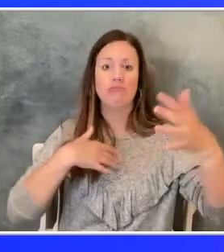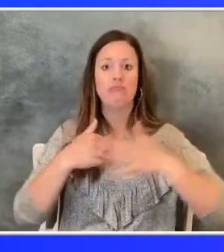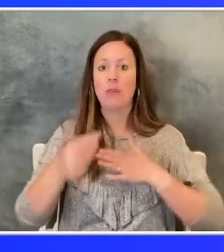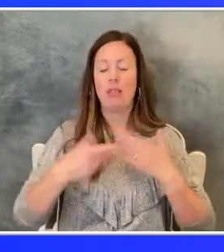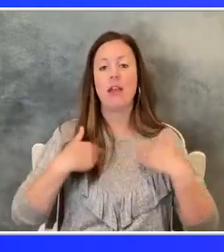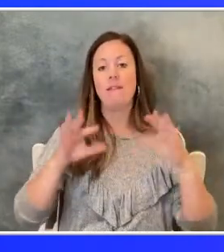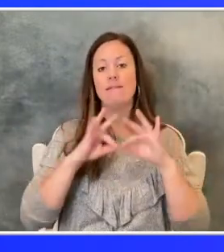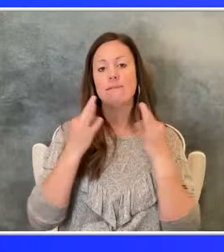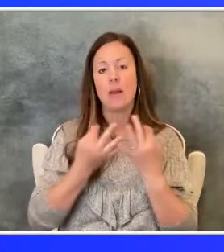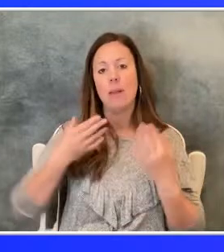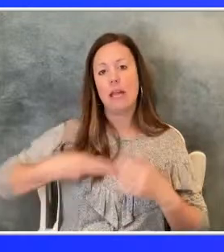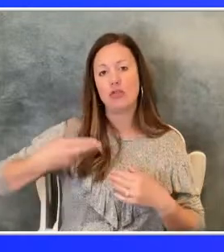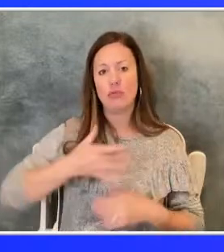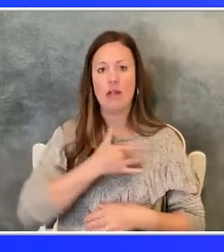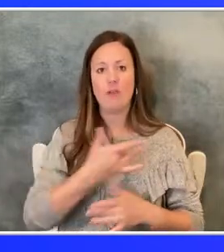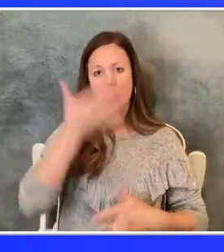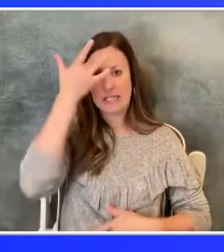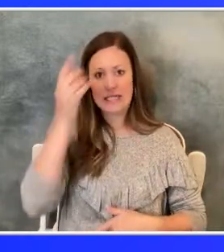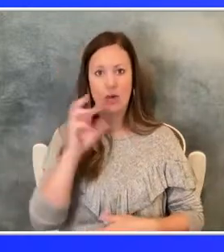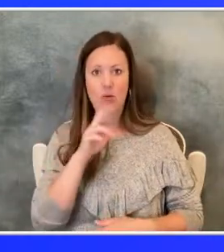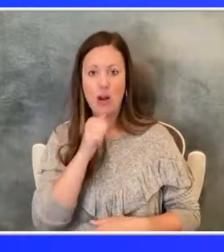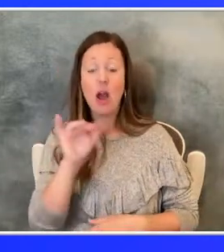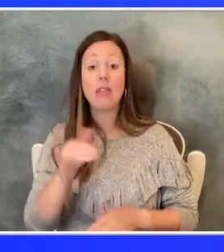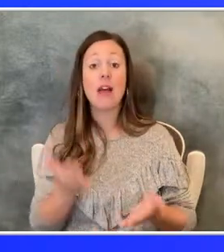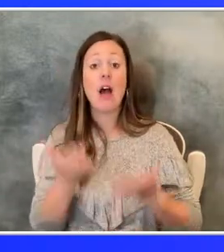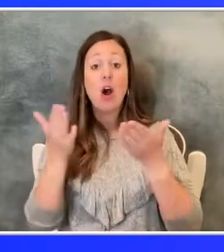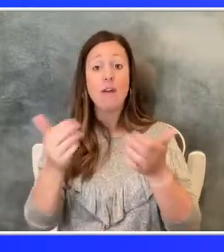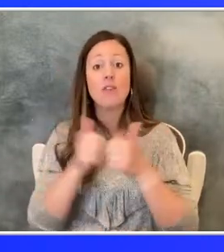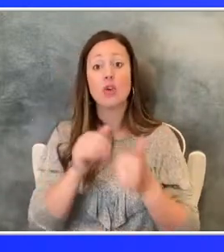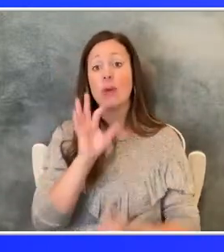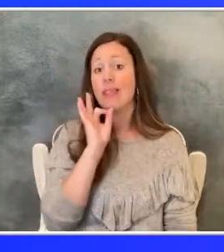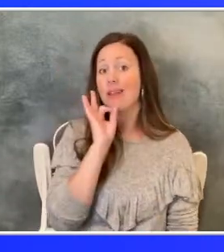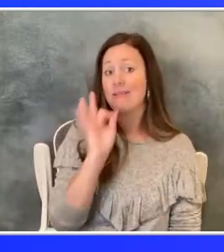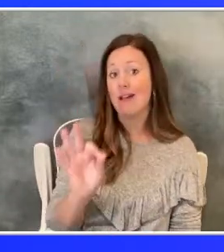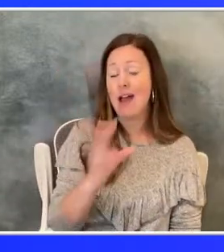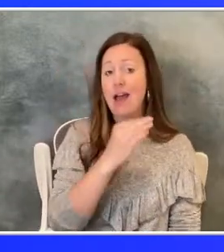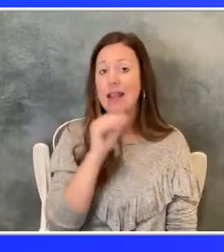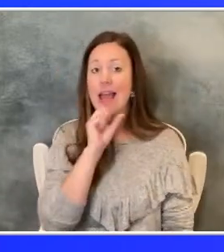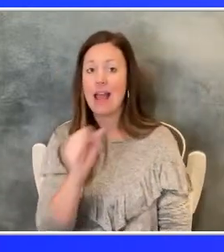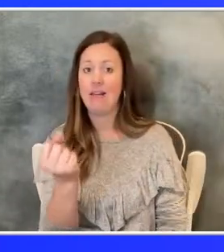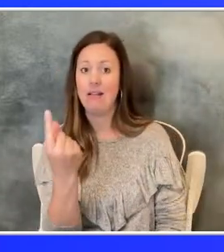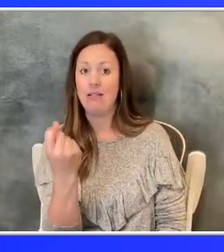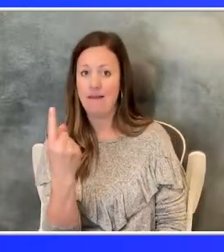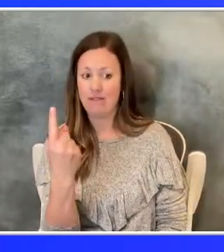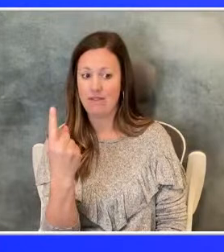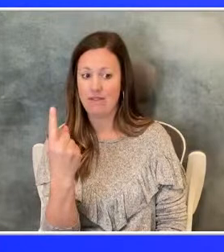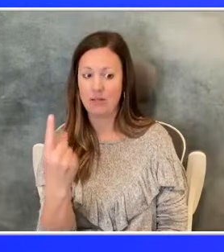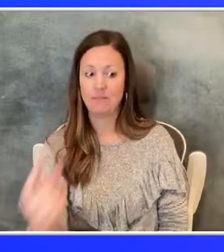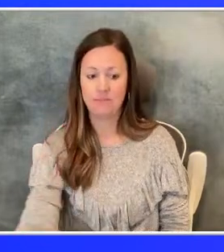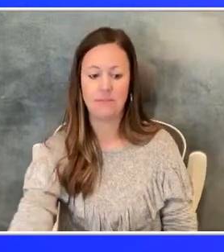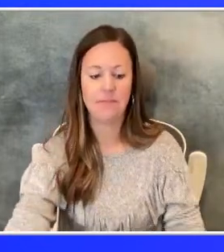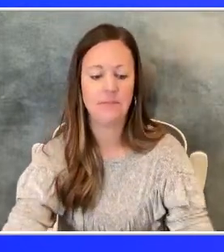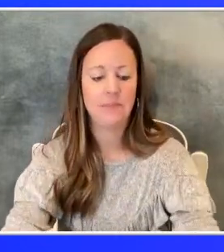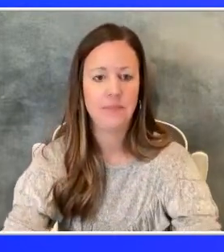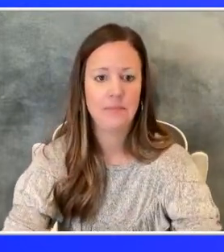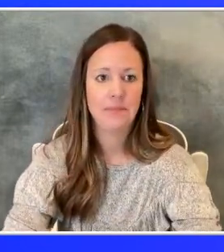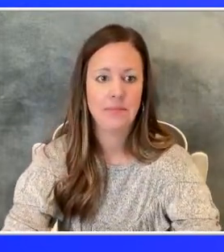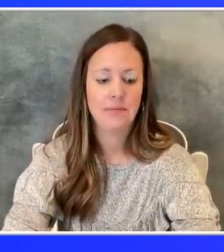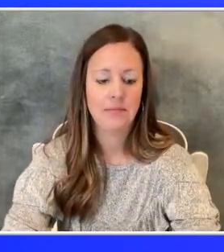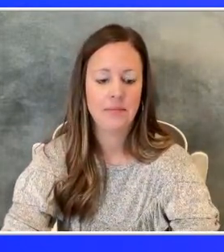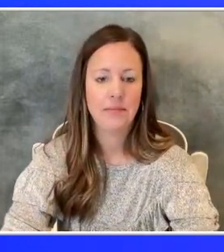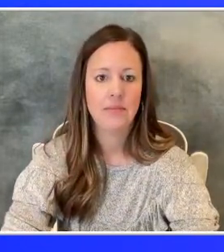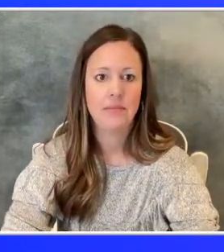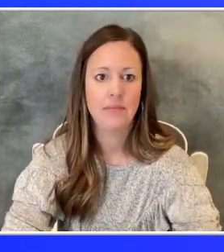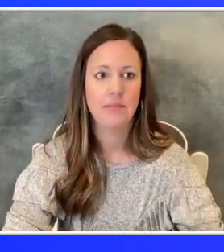of heart disease. And that's offered between age 9 and 11 years. So they get a lipid profile. They may not